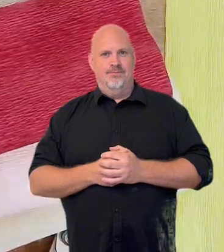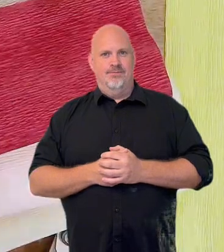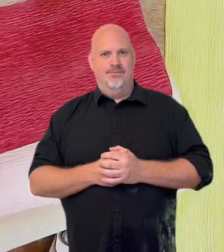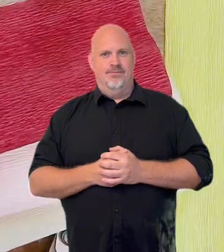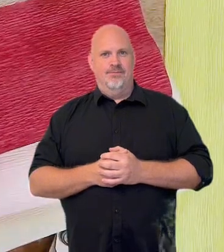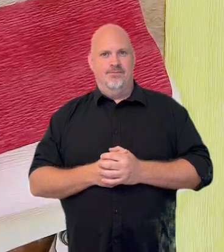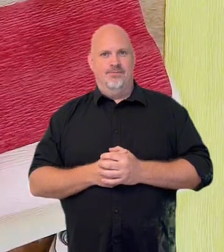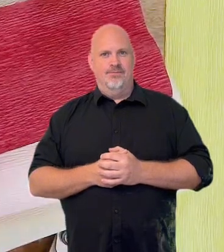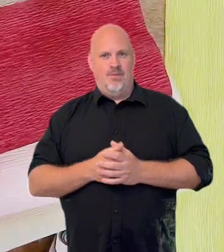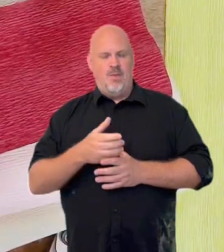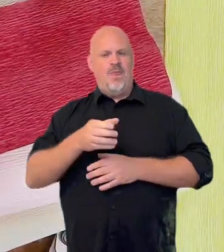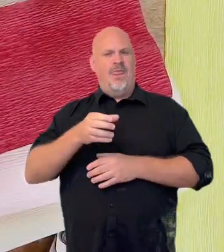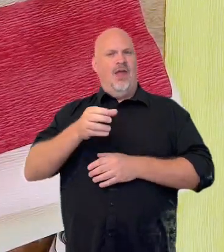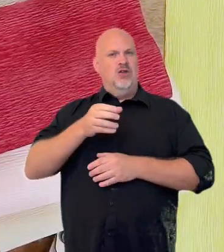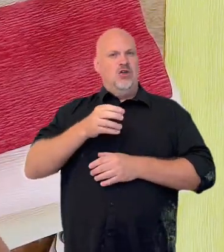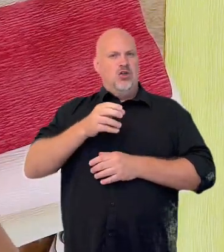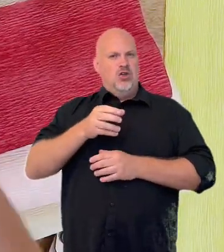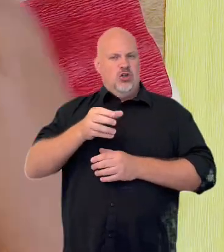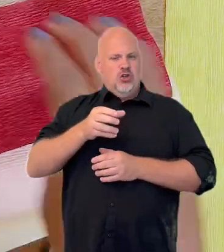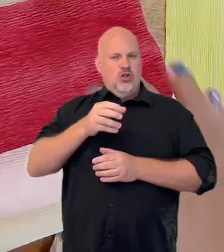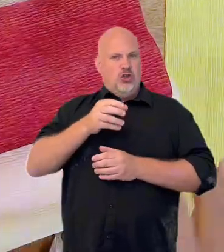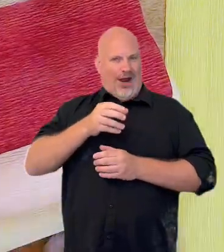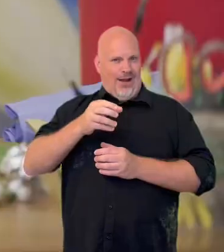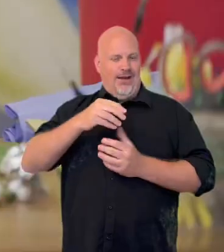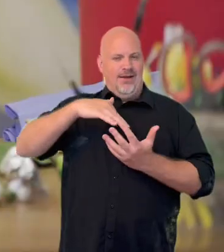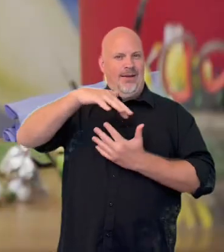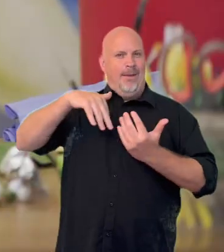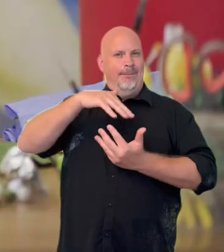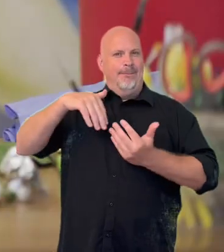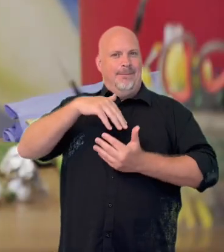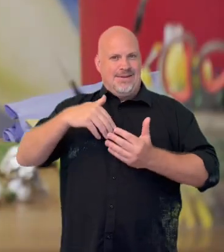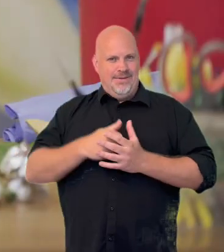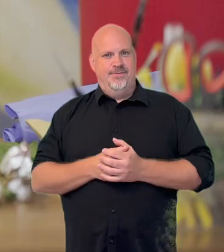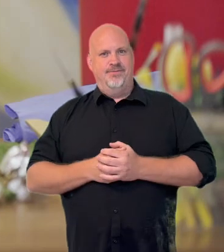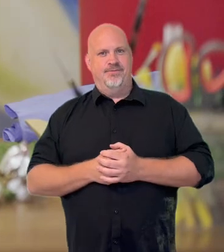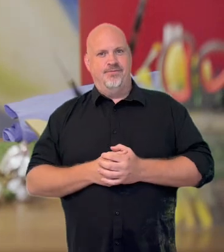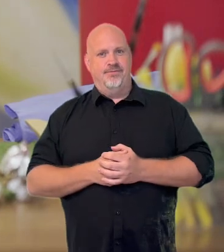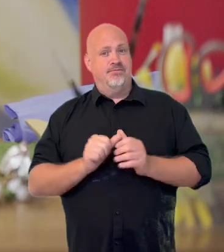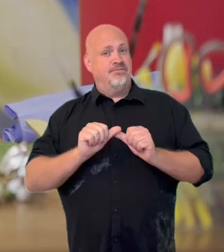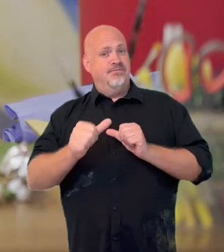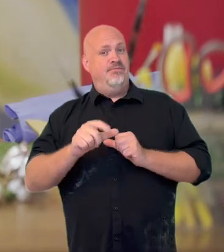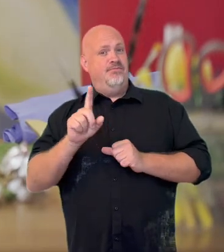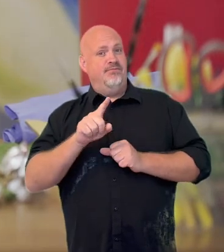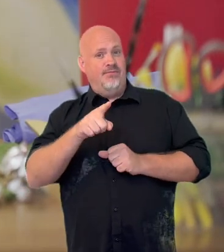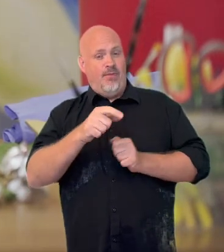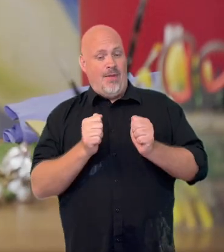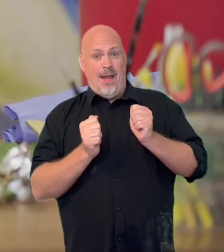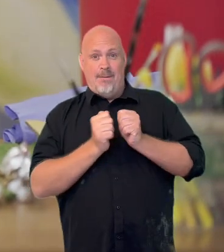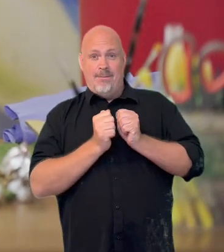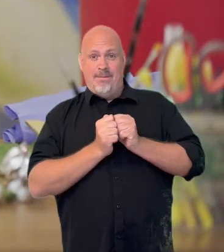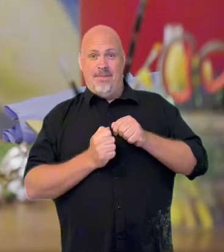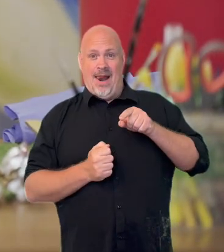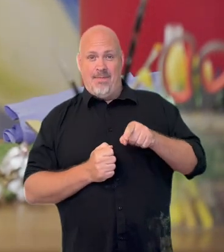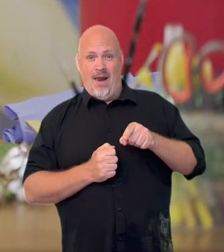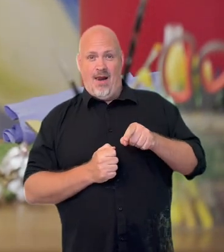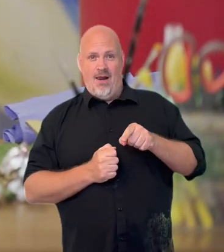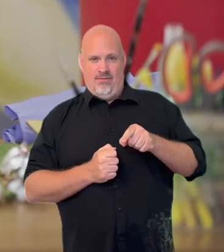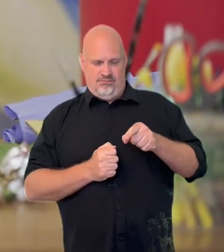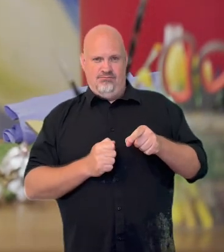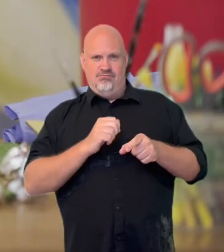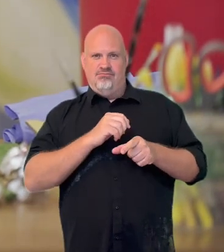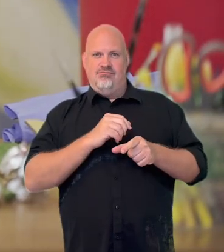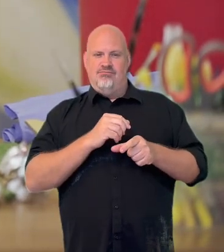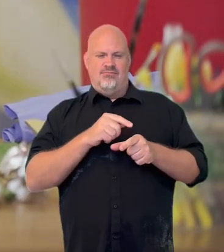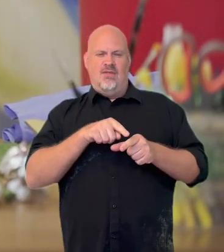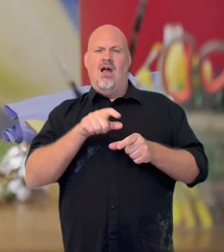Get a little shake around and a little mix. And what you then do is you get some of the paper which absorbs the